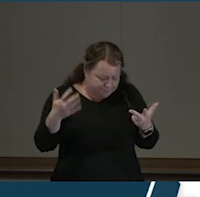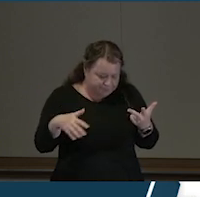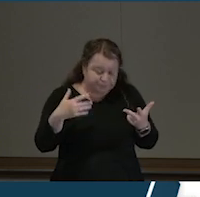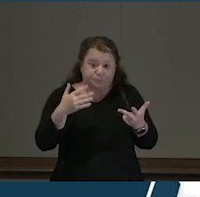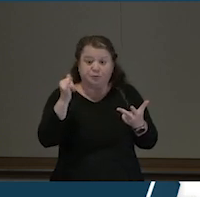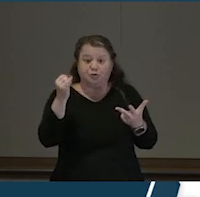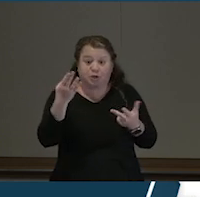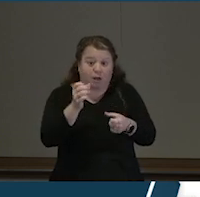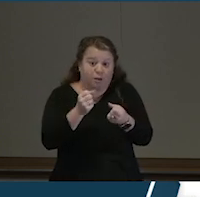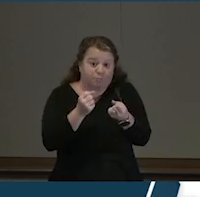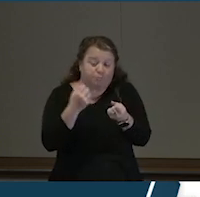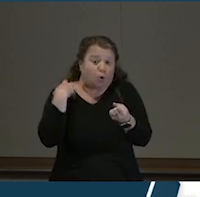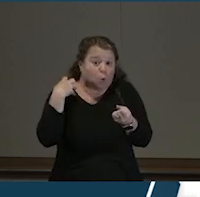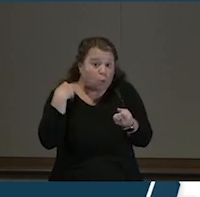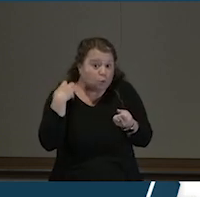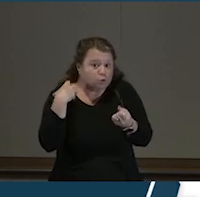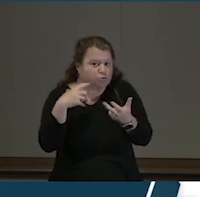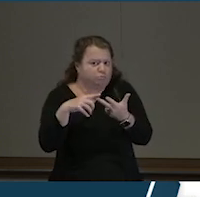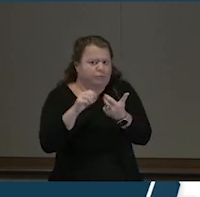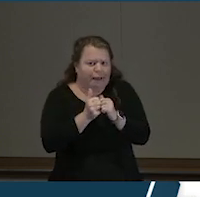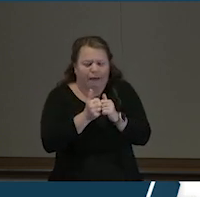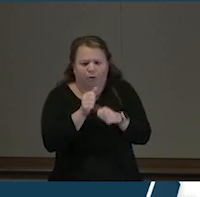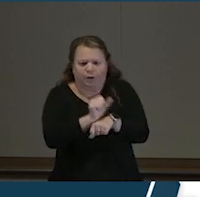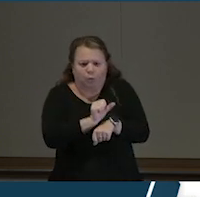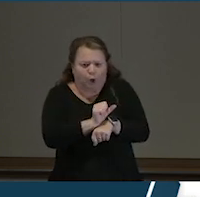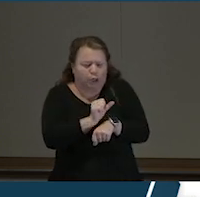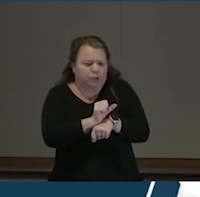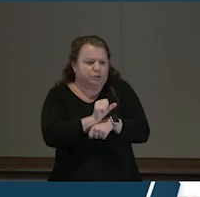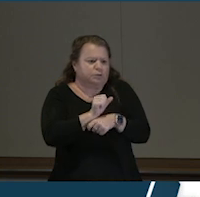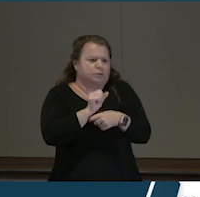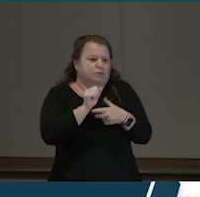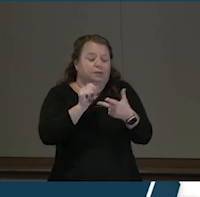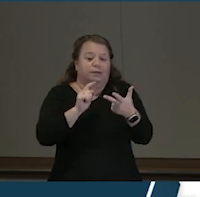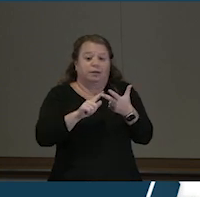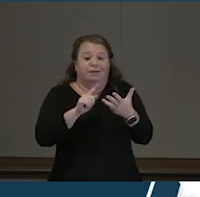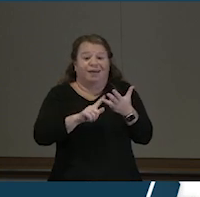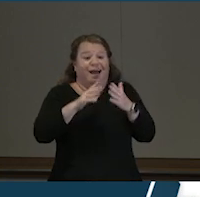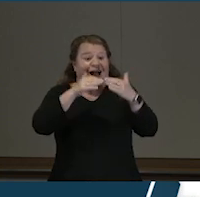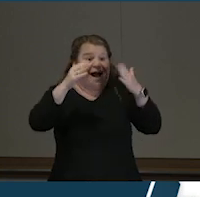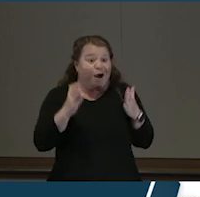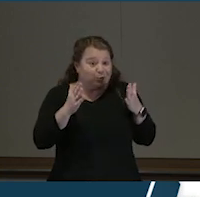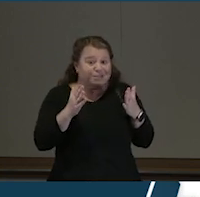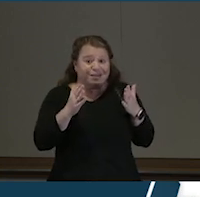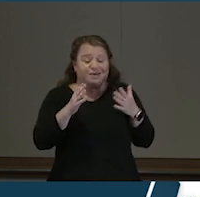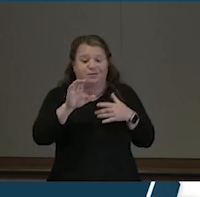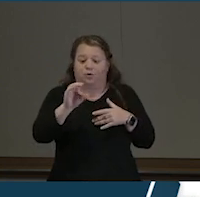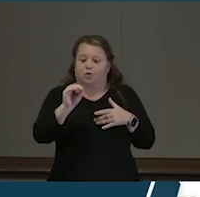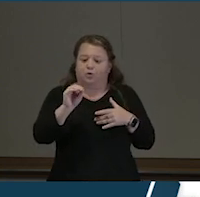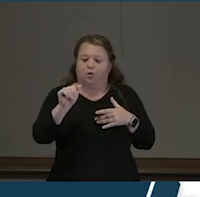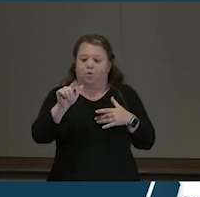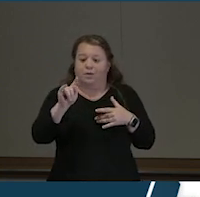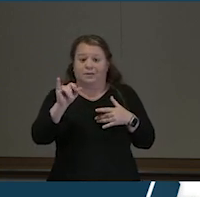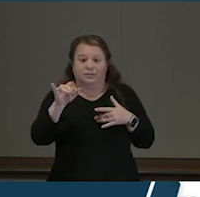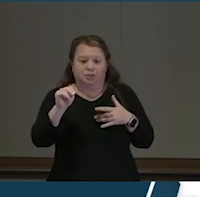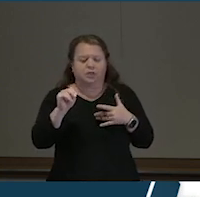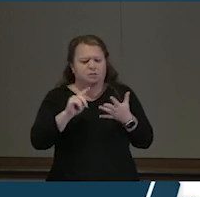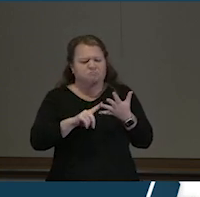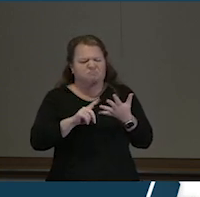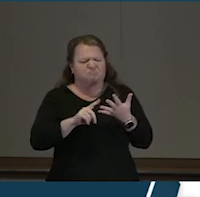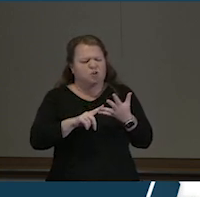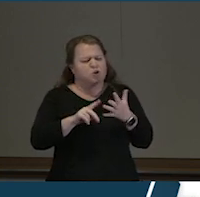job coaching even, understanding what job coaching means, housing, understanding the housing coalition. There's some really great resources out there for